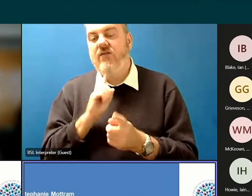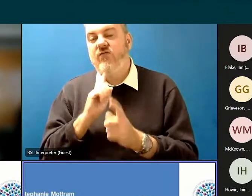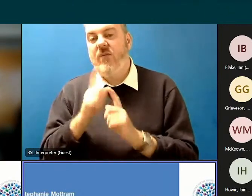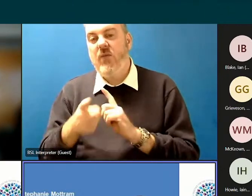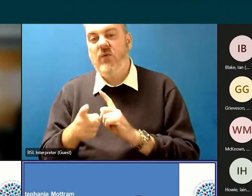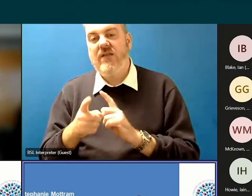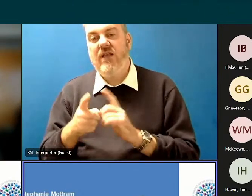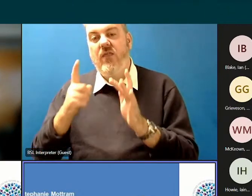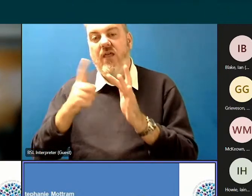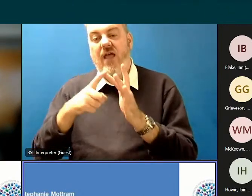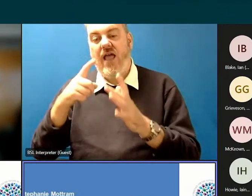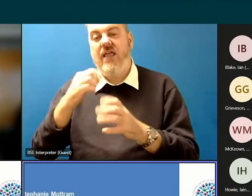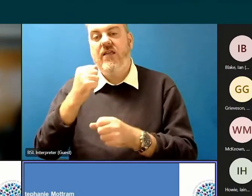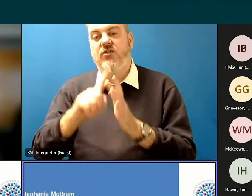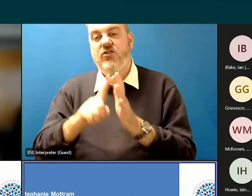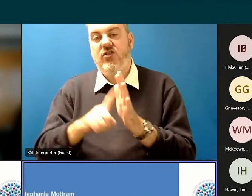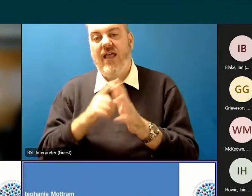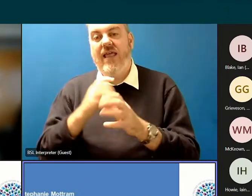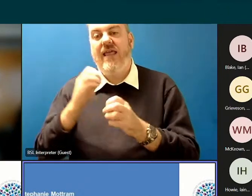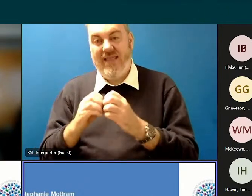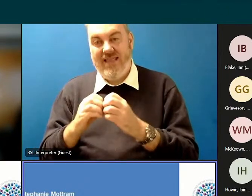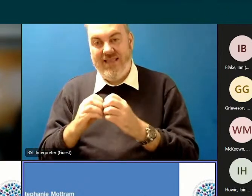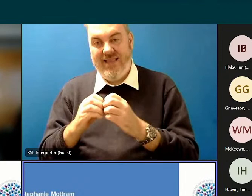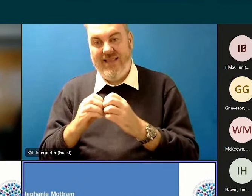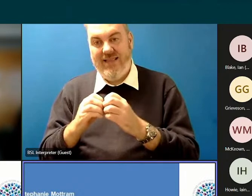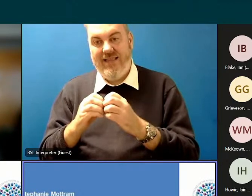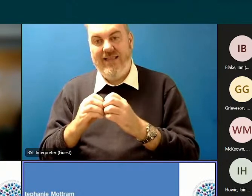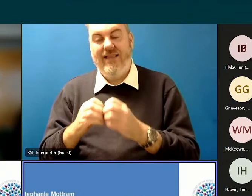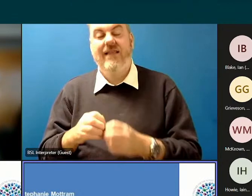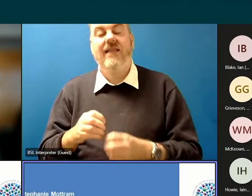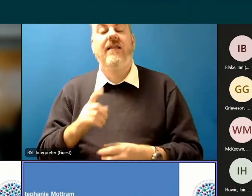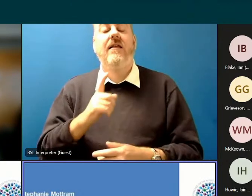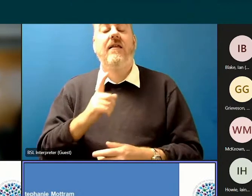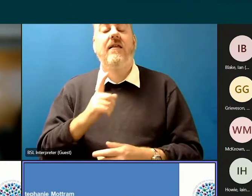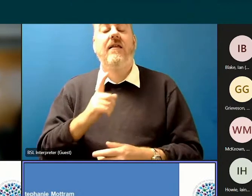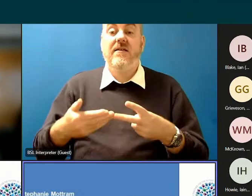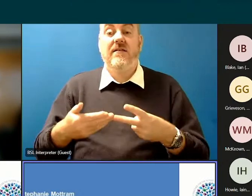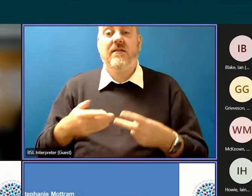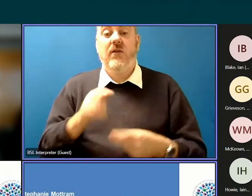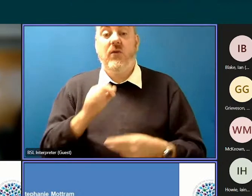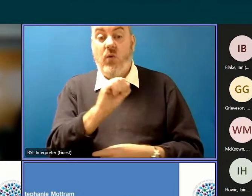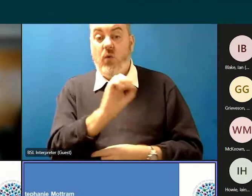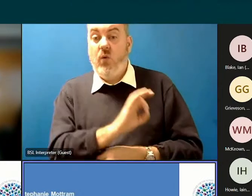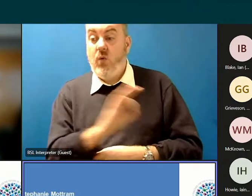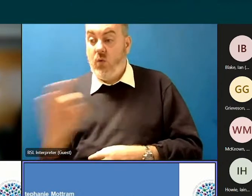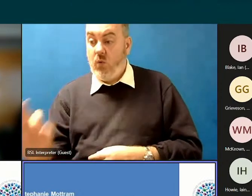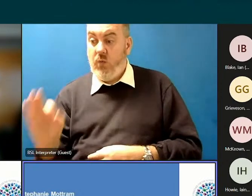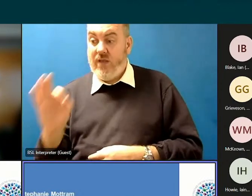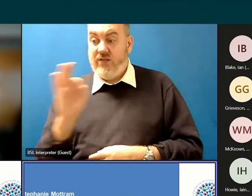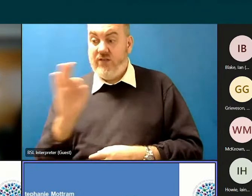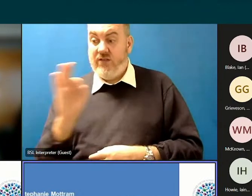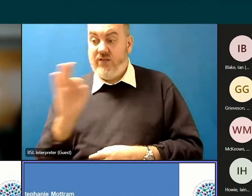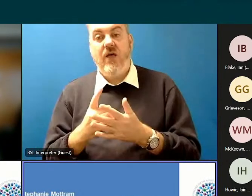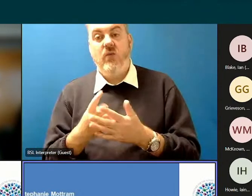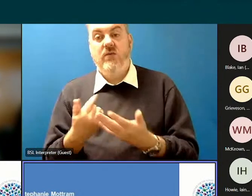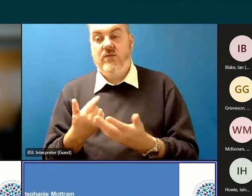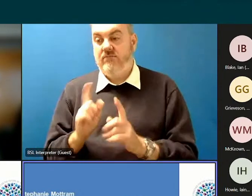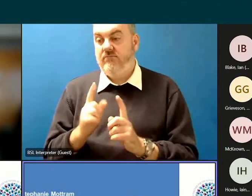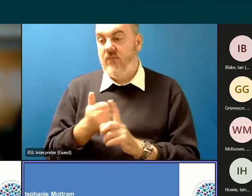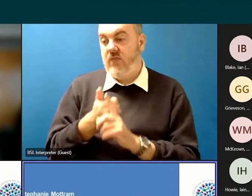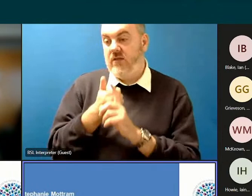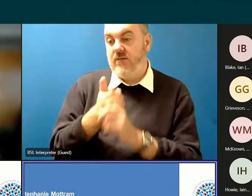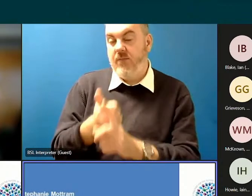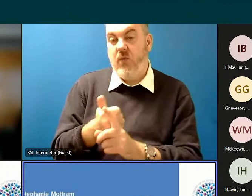So we are looking at that in the background. In relation to your question about the care and support at